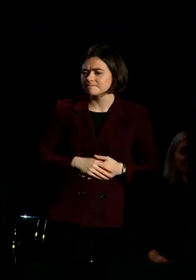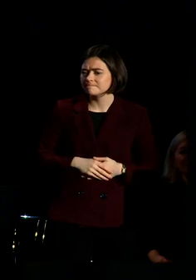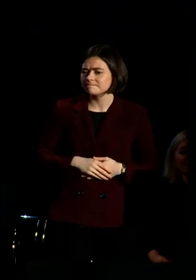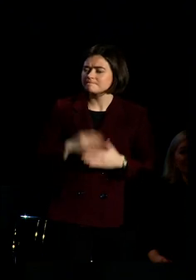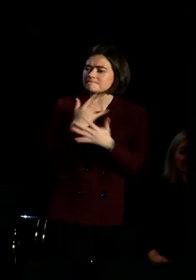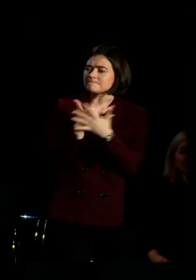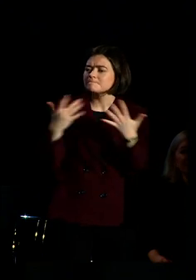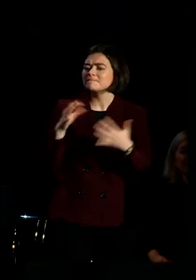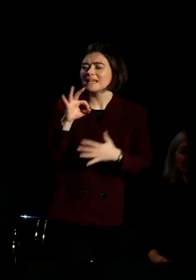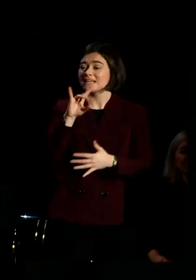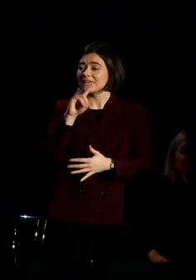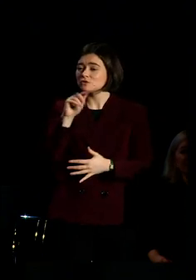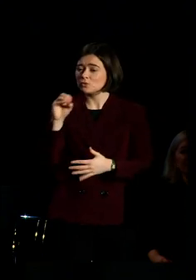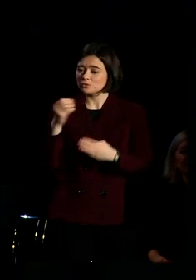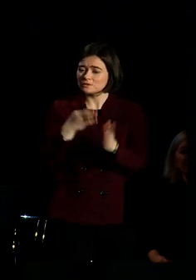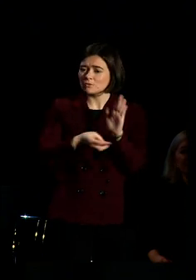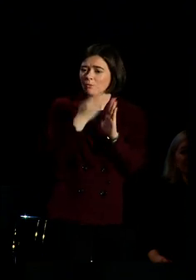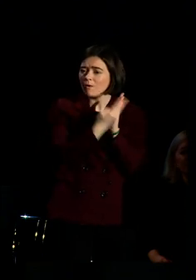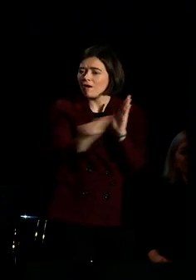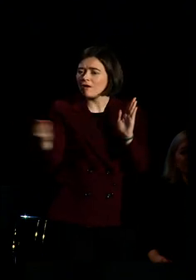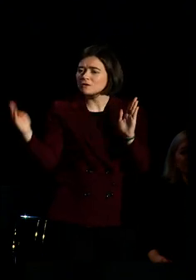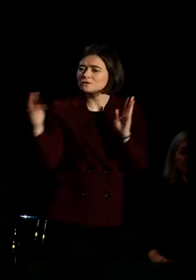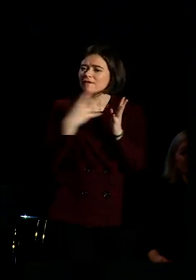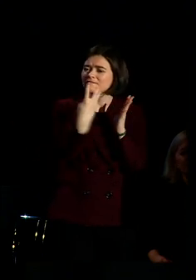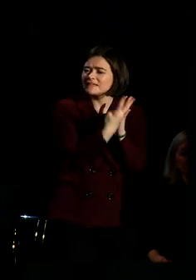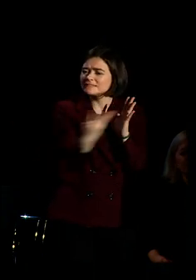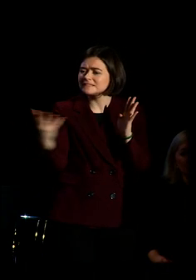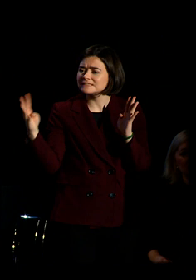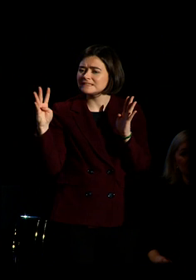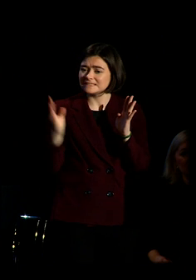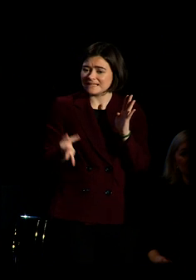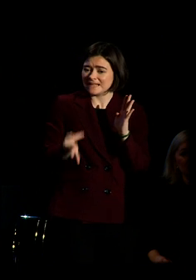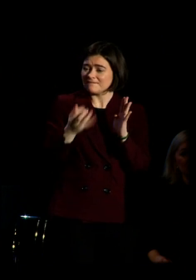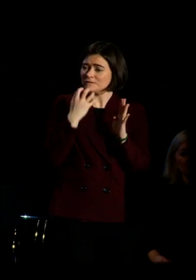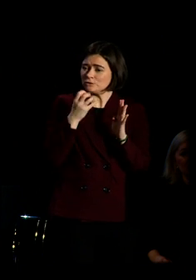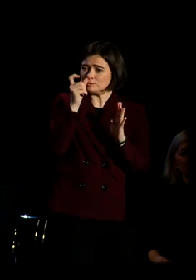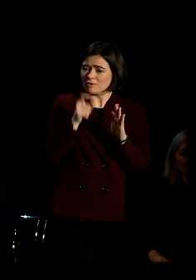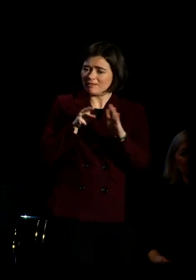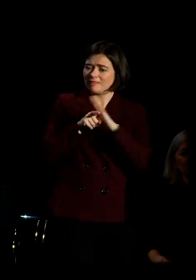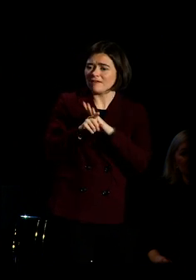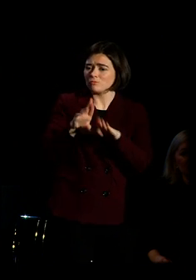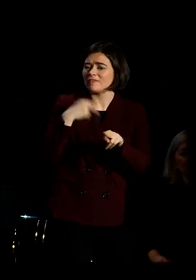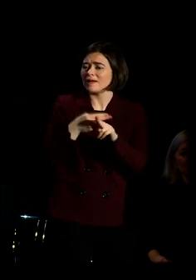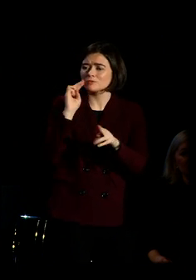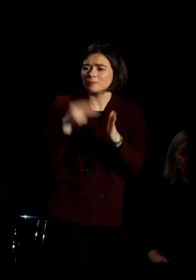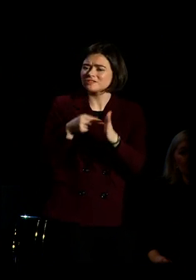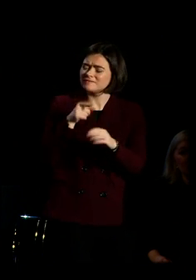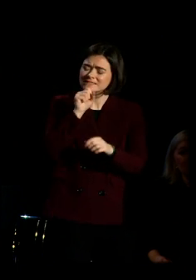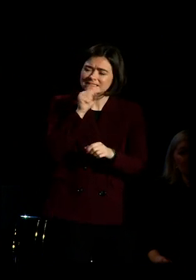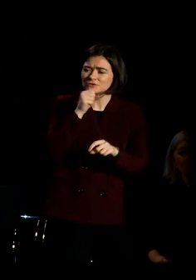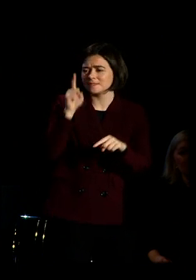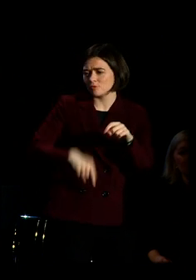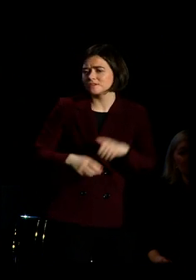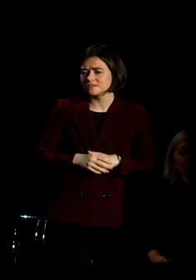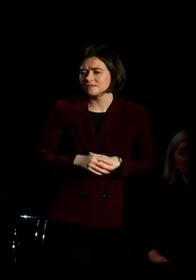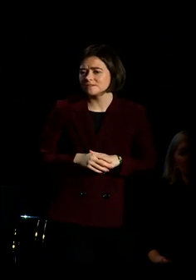Many ghettos were walled in or fenced off, and Jews who left them without permission were severely punished. The inhabitants